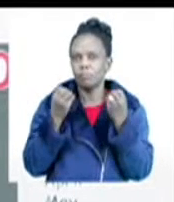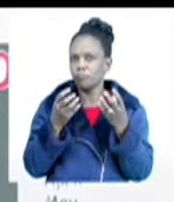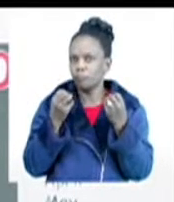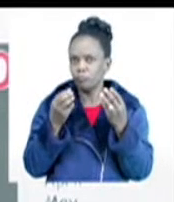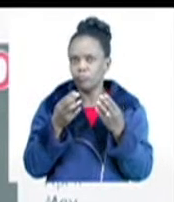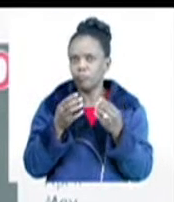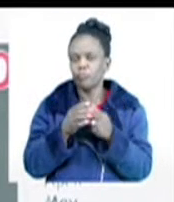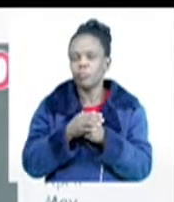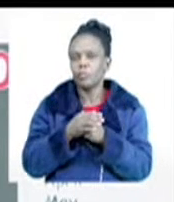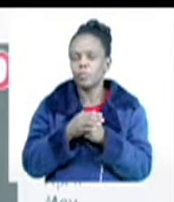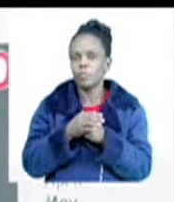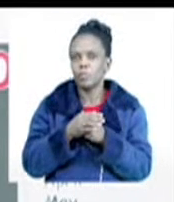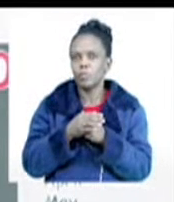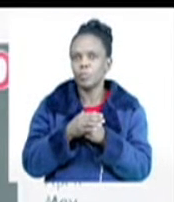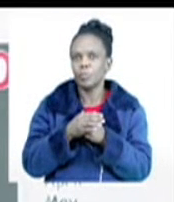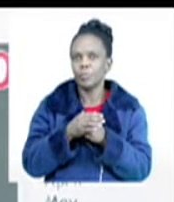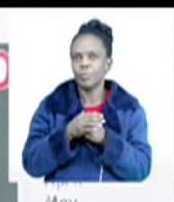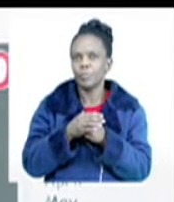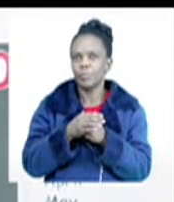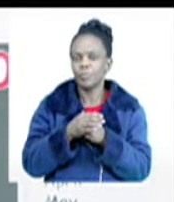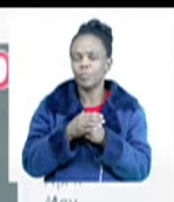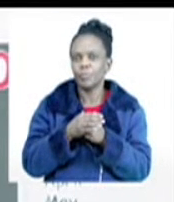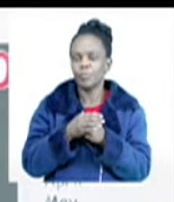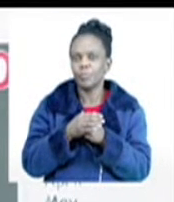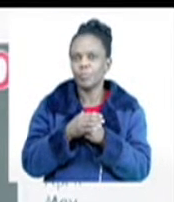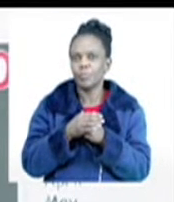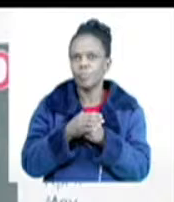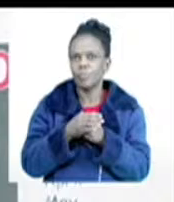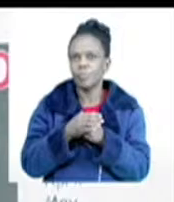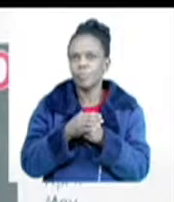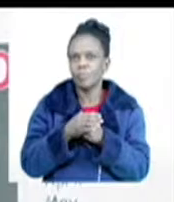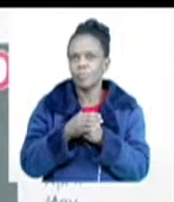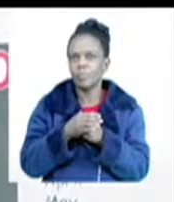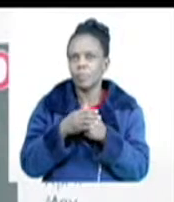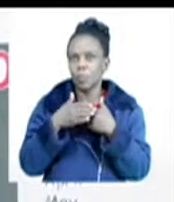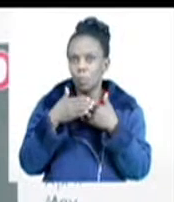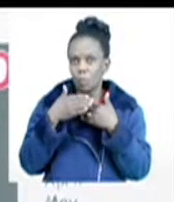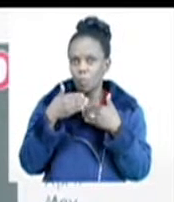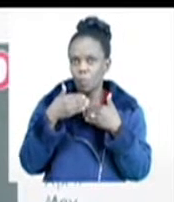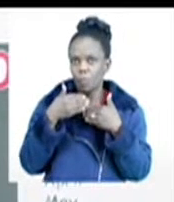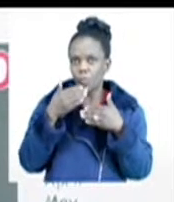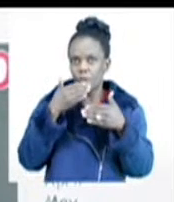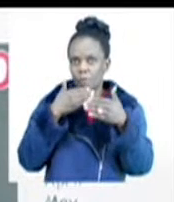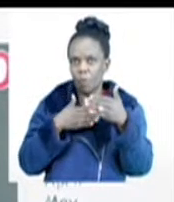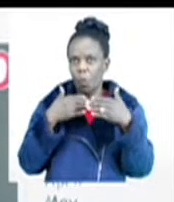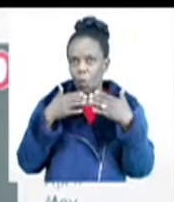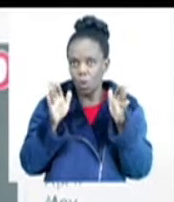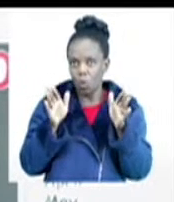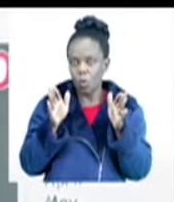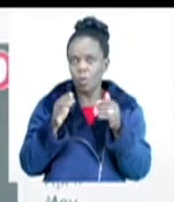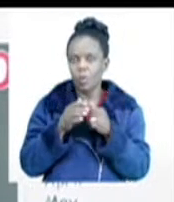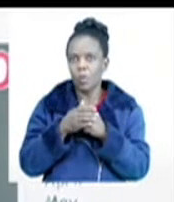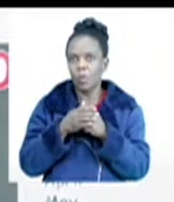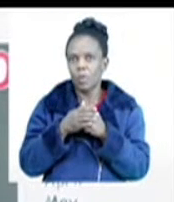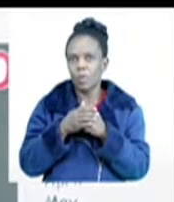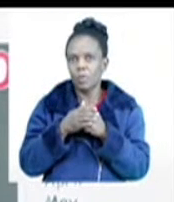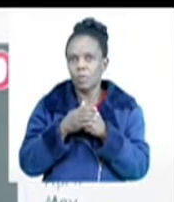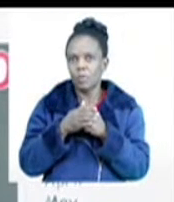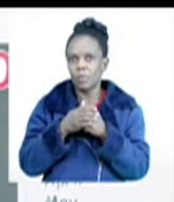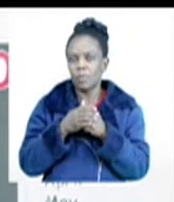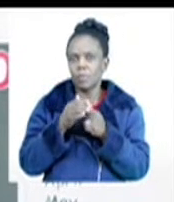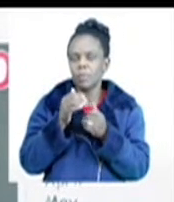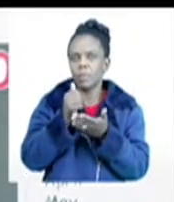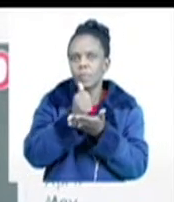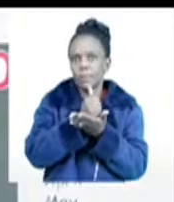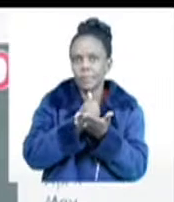that we have been talking about. Before we go, we must definitely sanitize our hands. Remember, when we